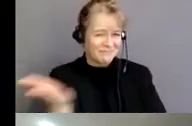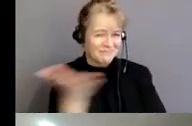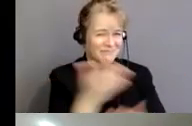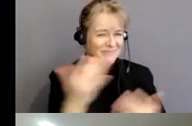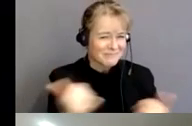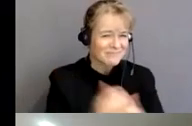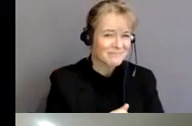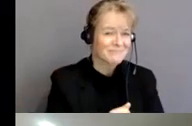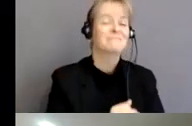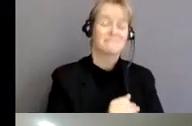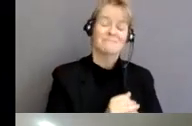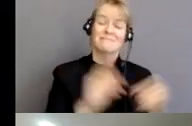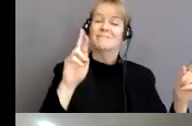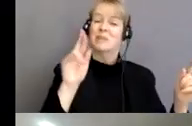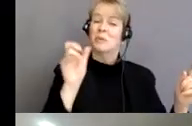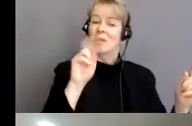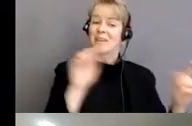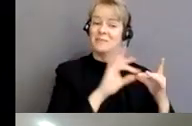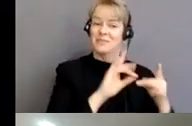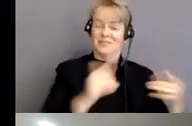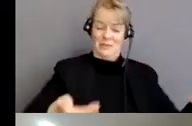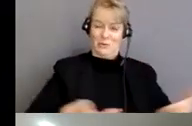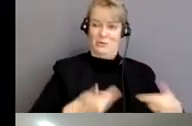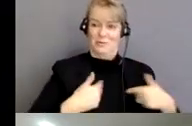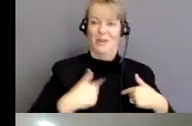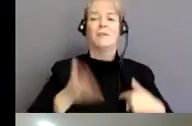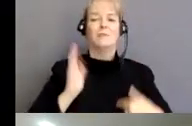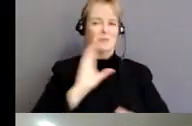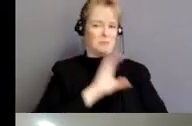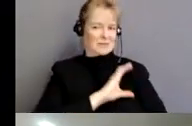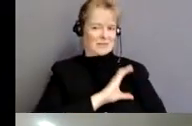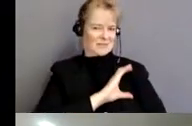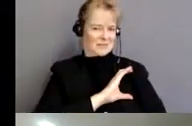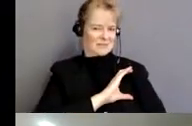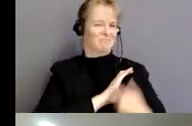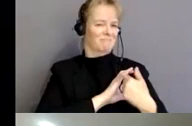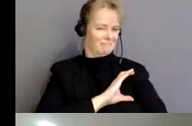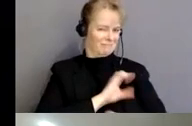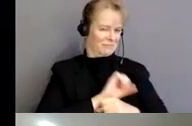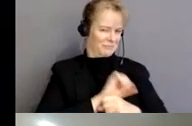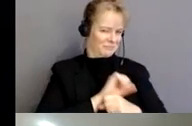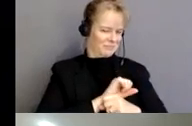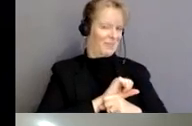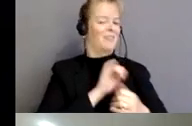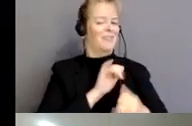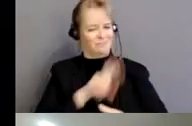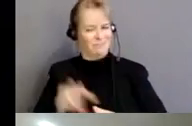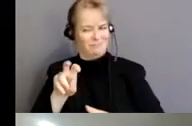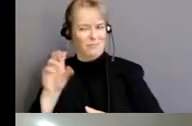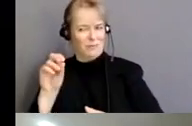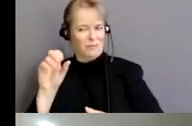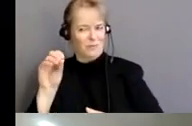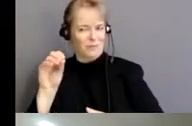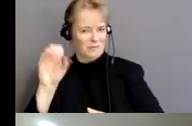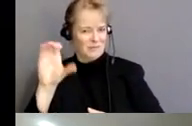As Rianne mentioned, I was a police officer before I became an investigator at the OSC. So I've seen firsthand the devastation that can happen